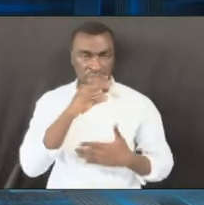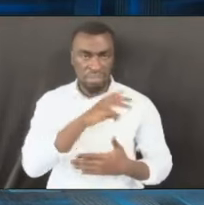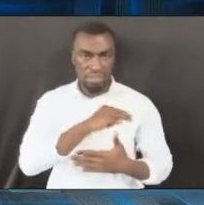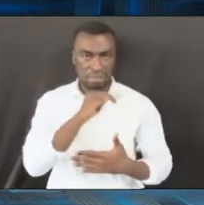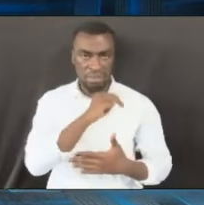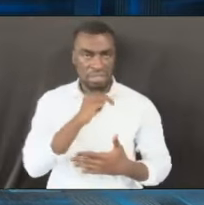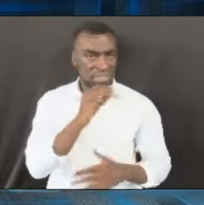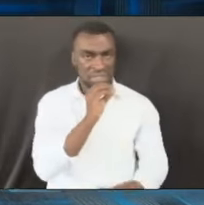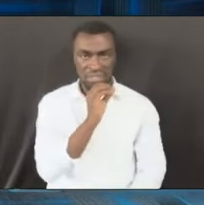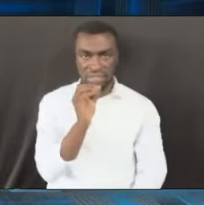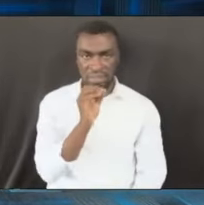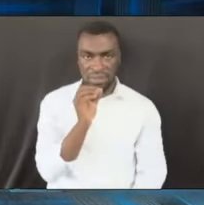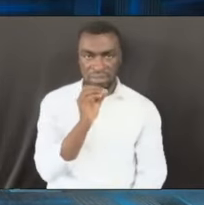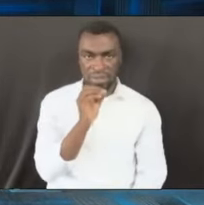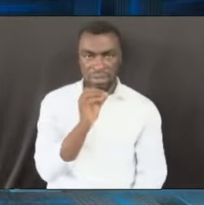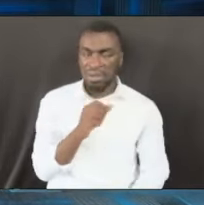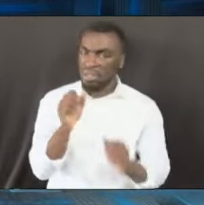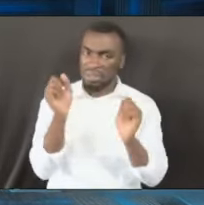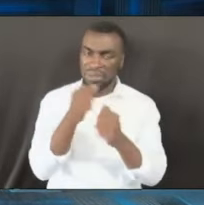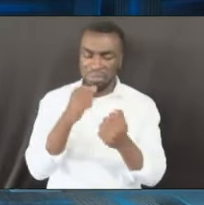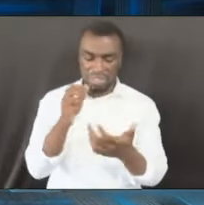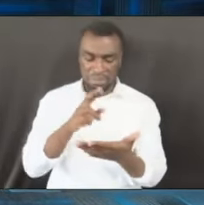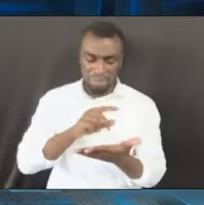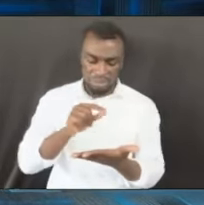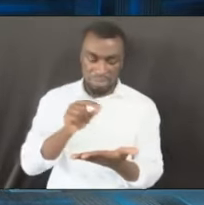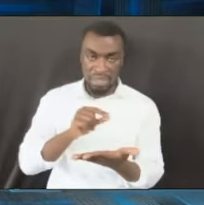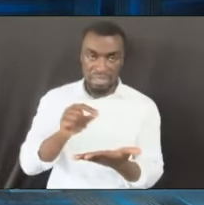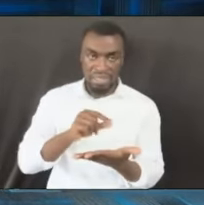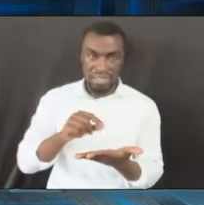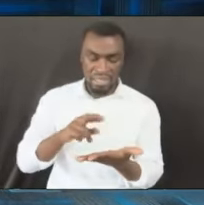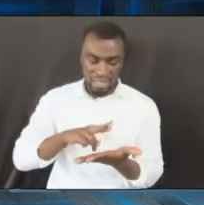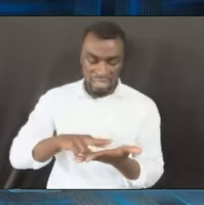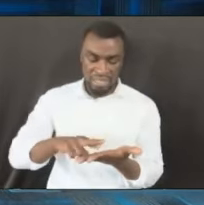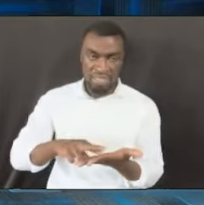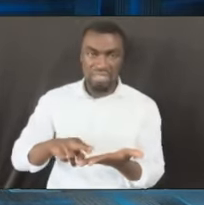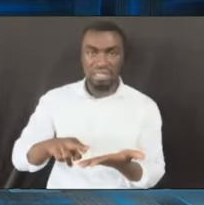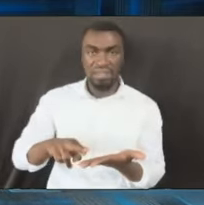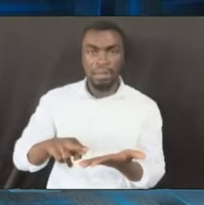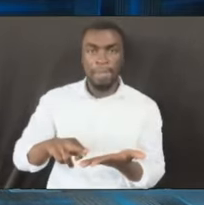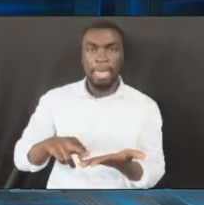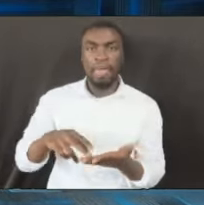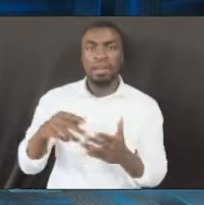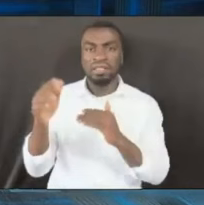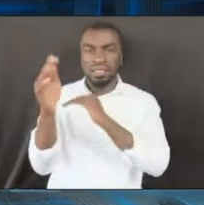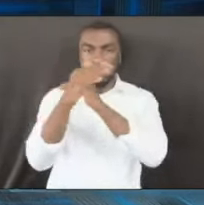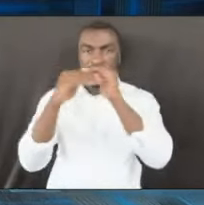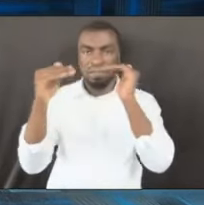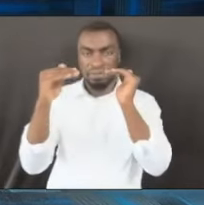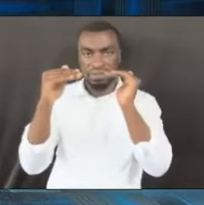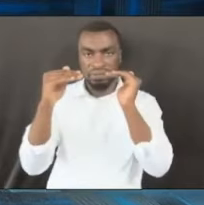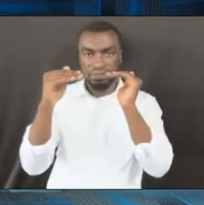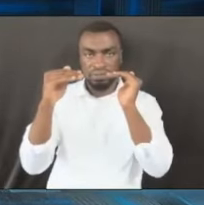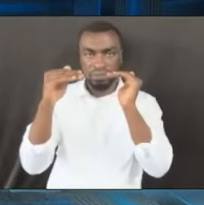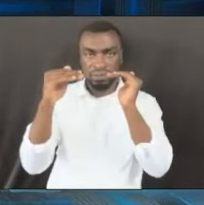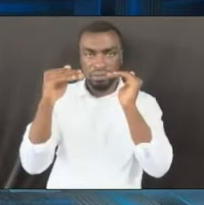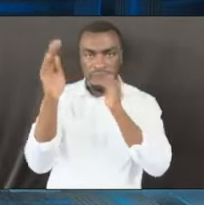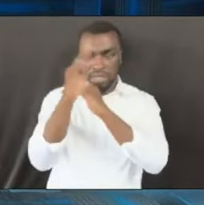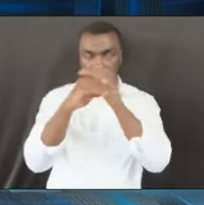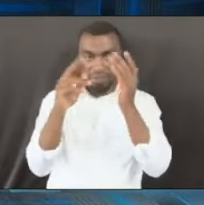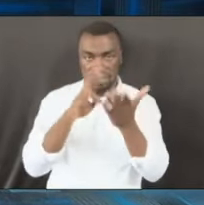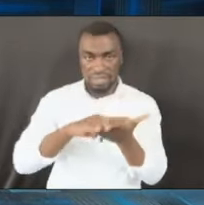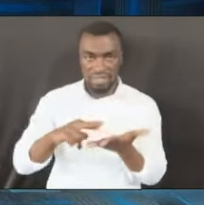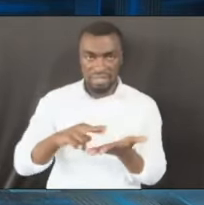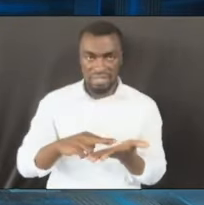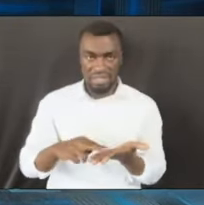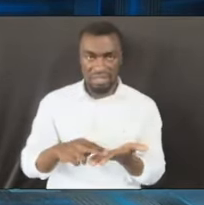register that God has in heaven. By the way, it has an interesting title here, Heaven's Register. What is the name